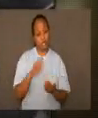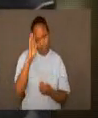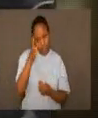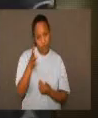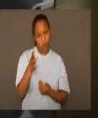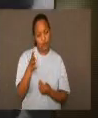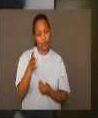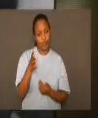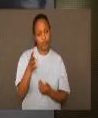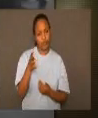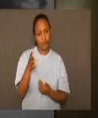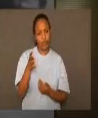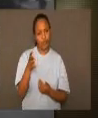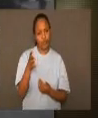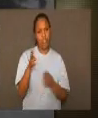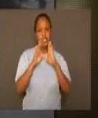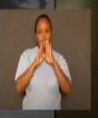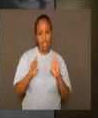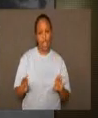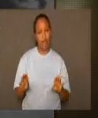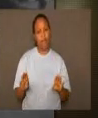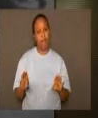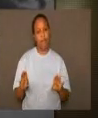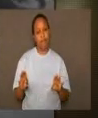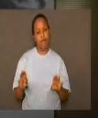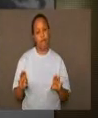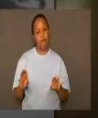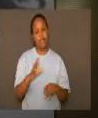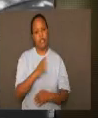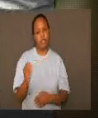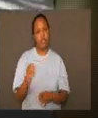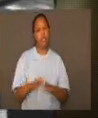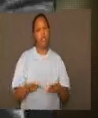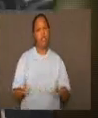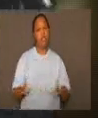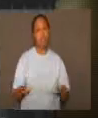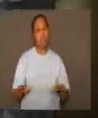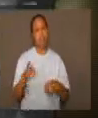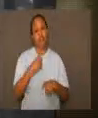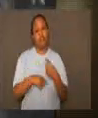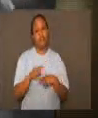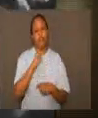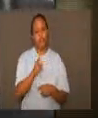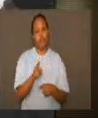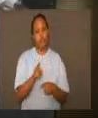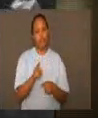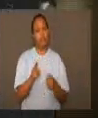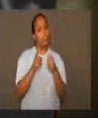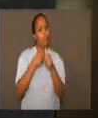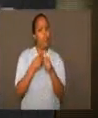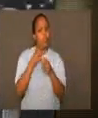a result of the Paris Peace Conference that put an end to the First World War.